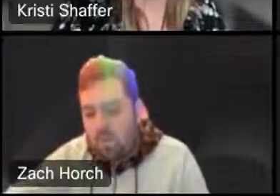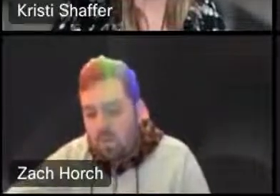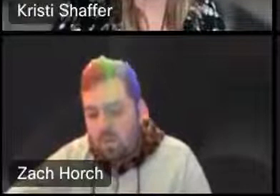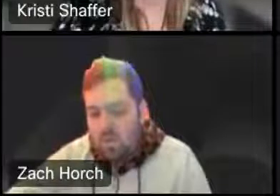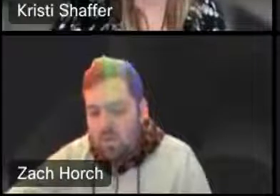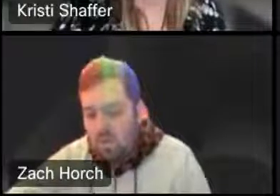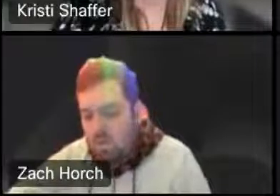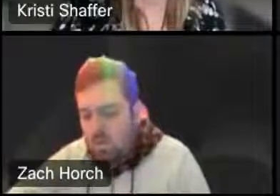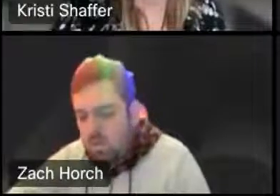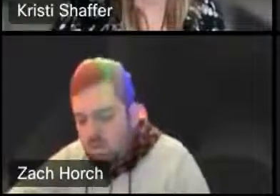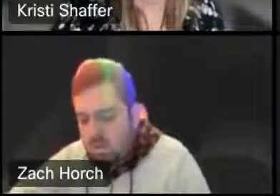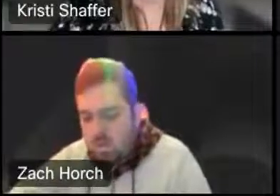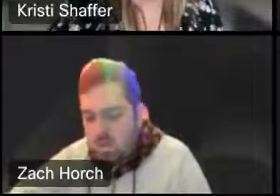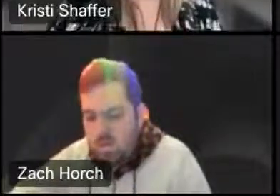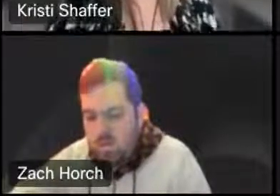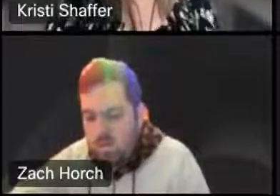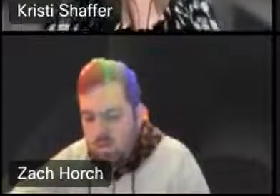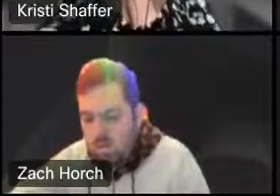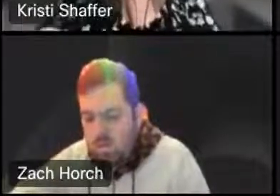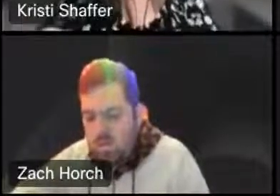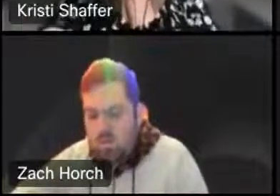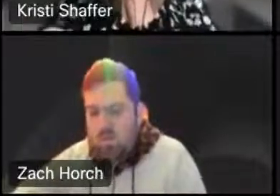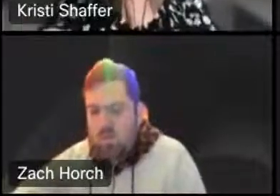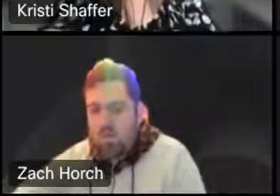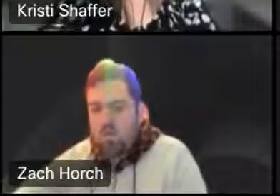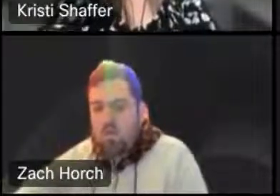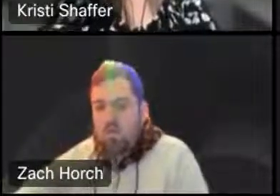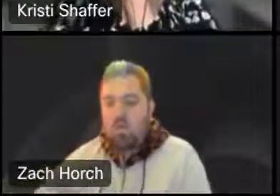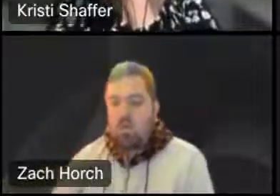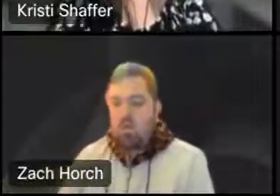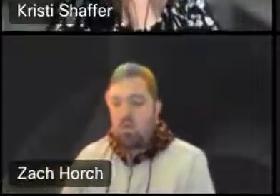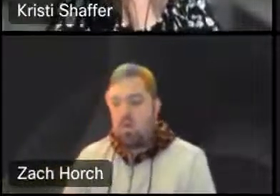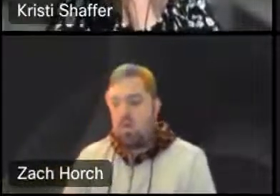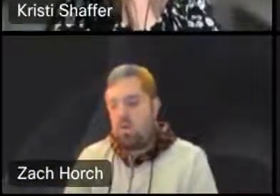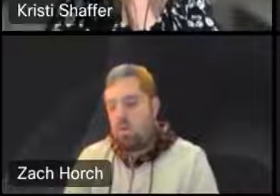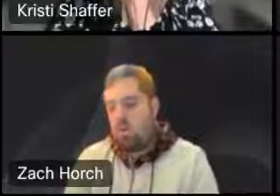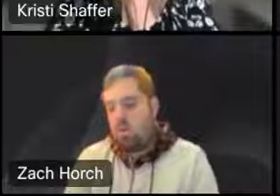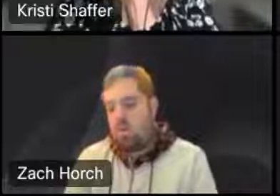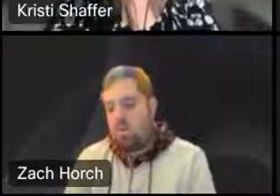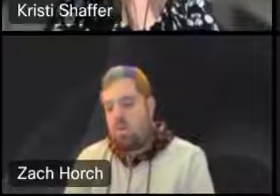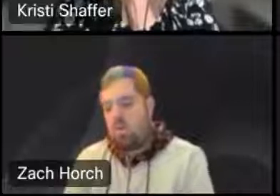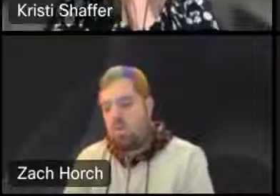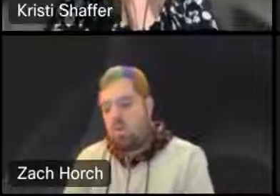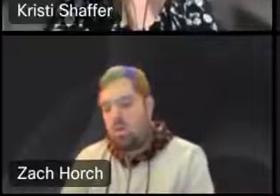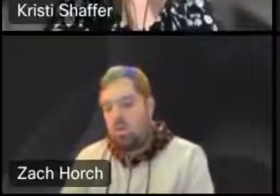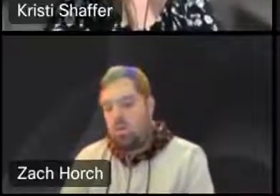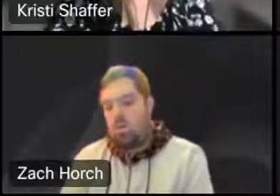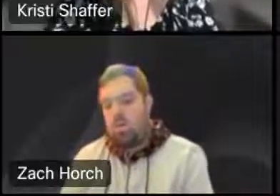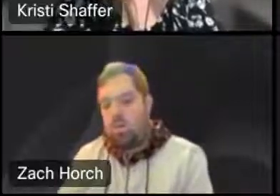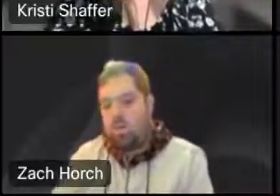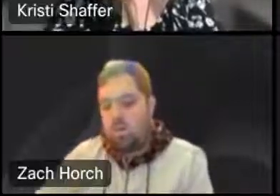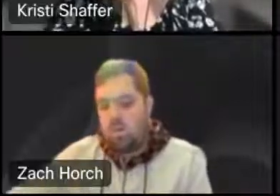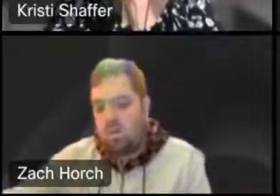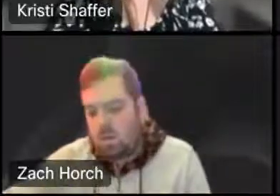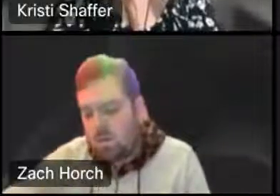young workforce, that's a lot of work for folks to do. So what do we think we figured out that